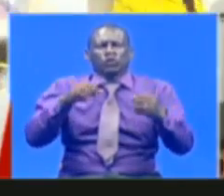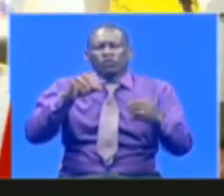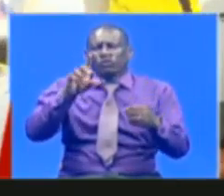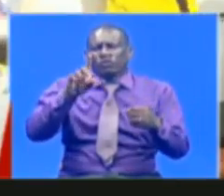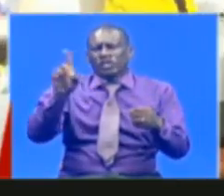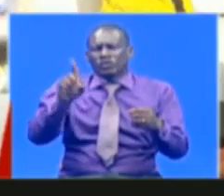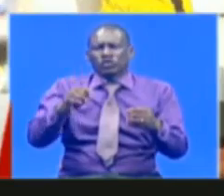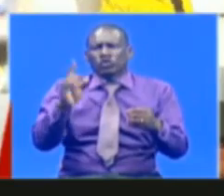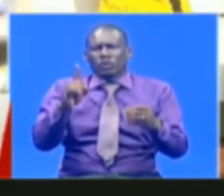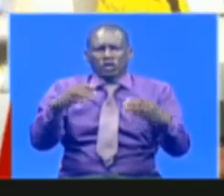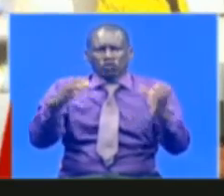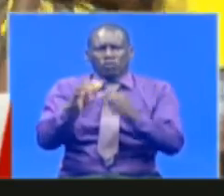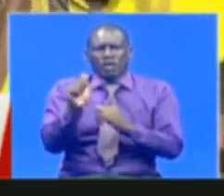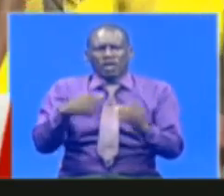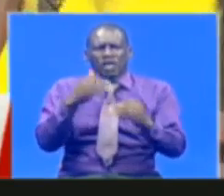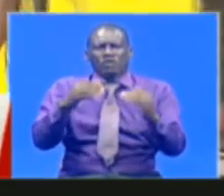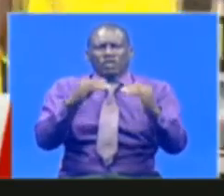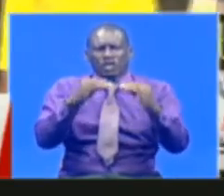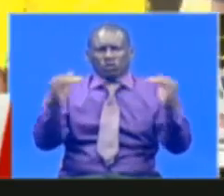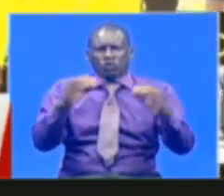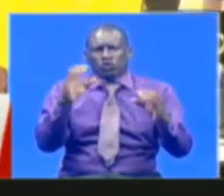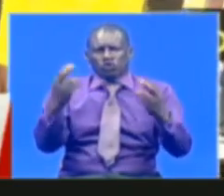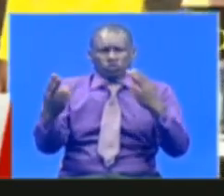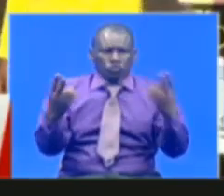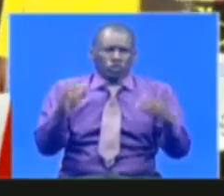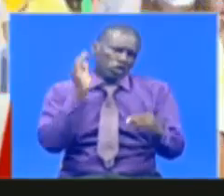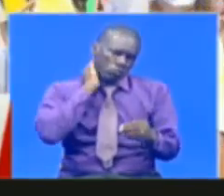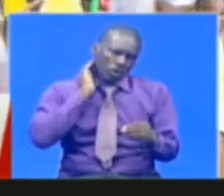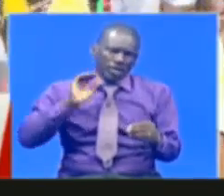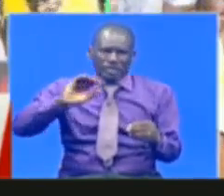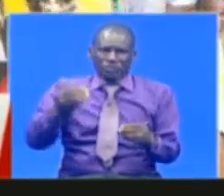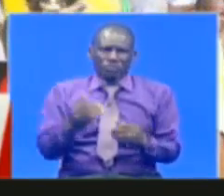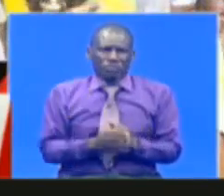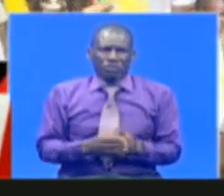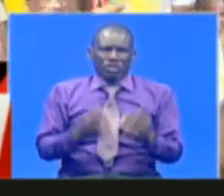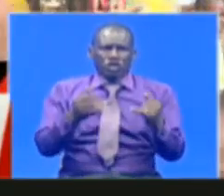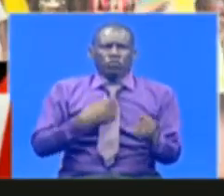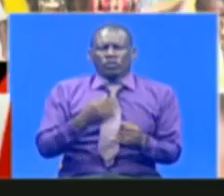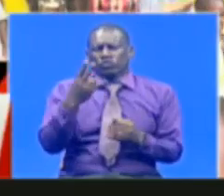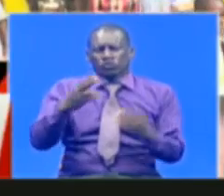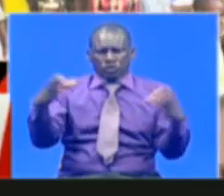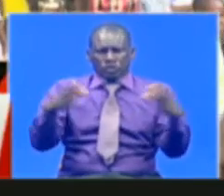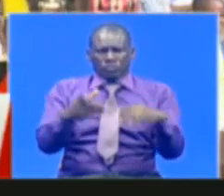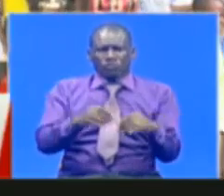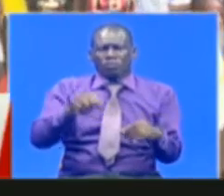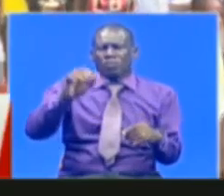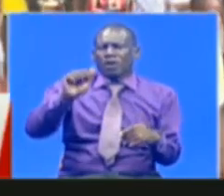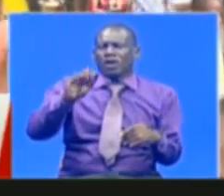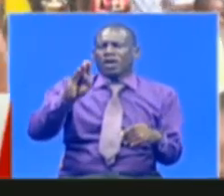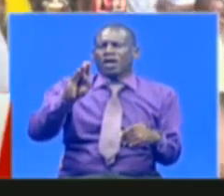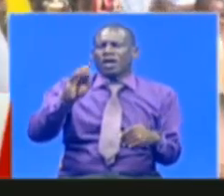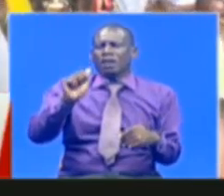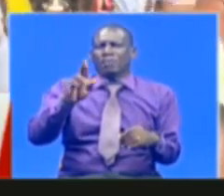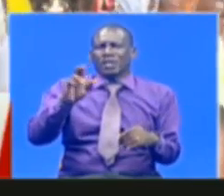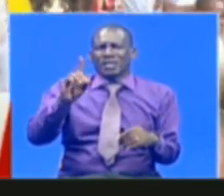after drawing 2-2 with Neighbours FC at Kiharu Grounds in Murang'a Town. Now we have two teams from Abadeas, that is